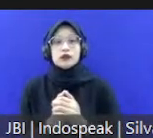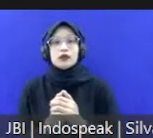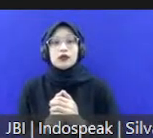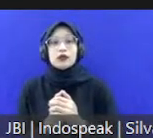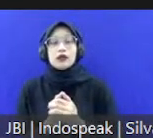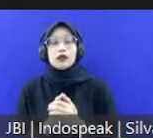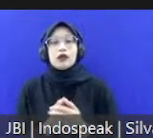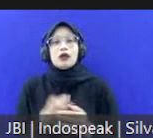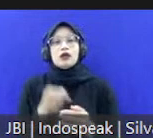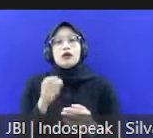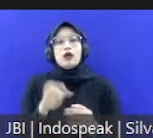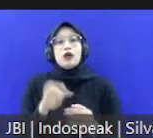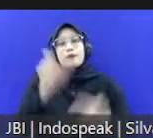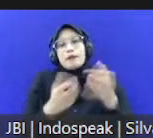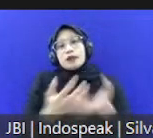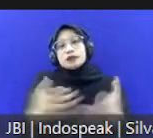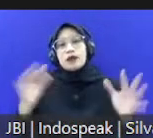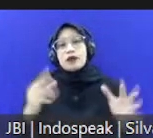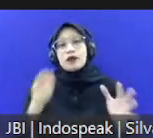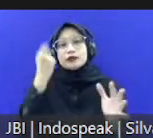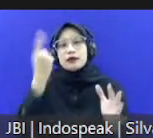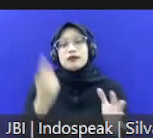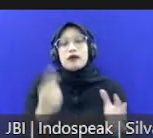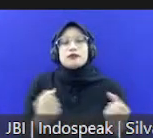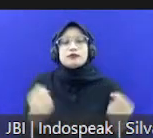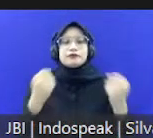seeking, and improve determinants of health.